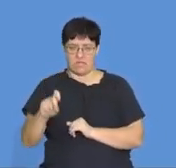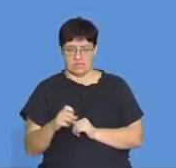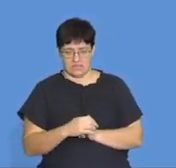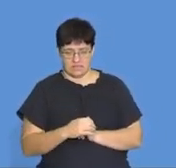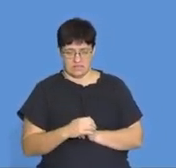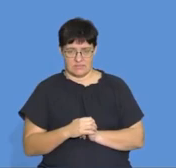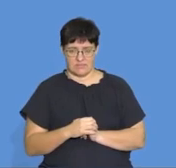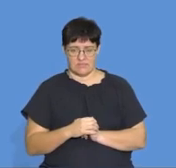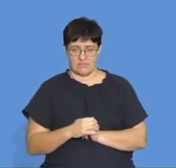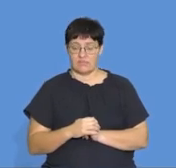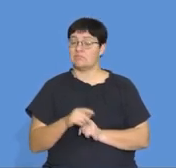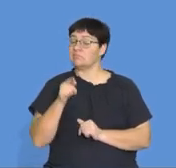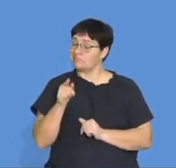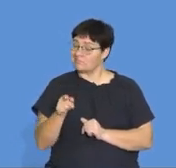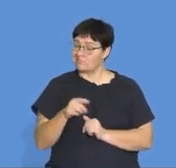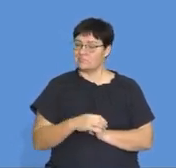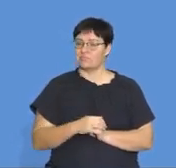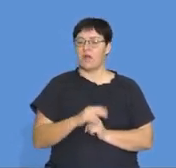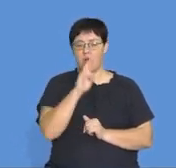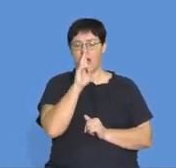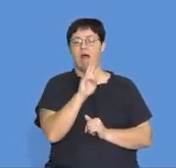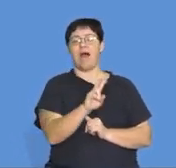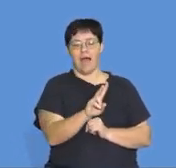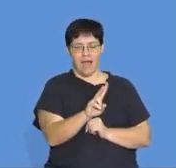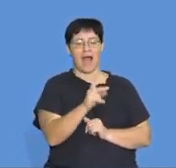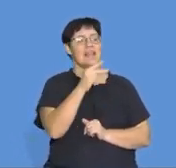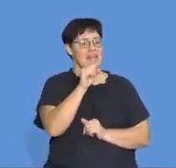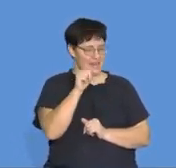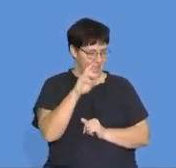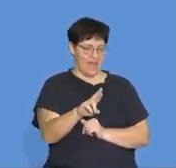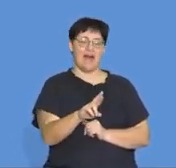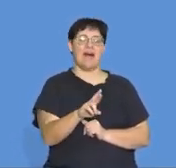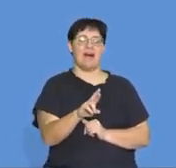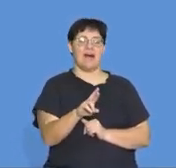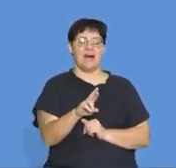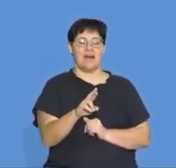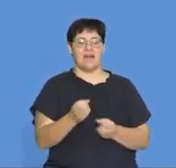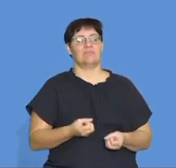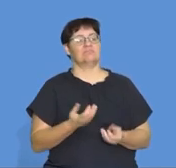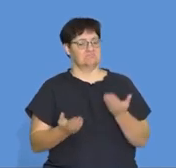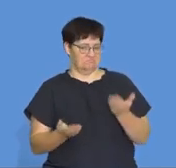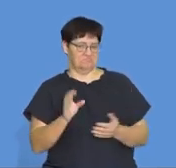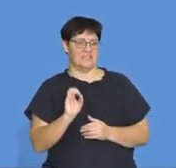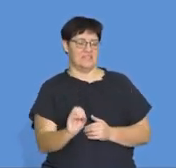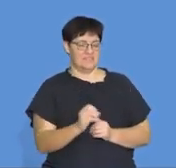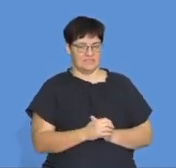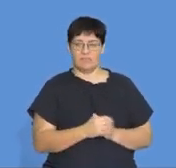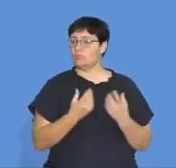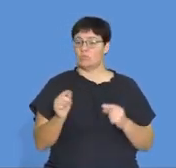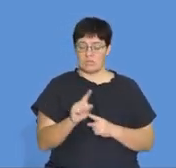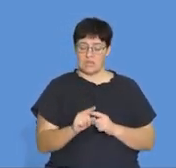4x. Here, now you can see that this is definitely a linear equation. So what